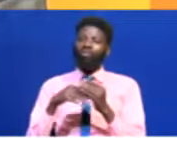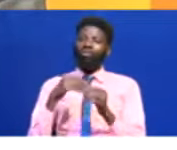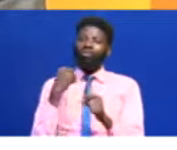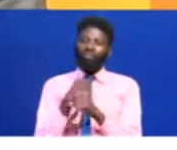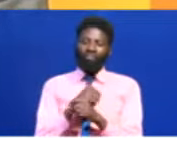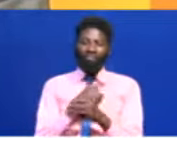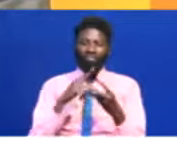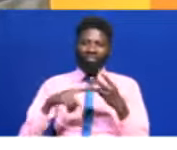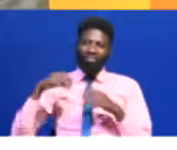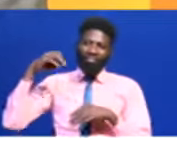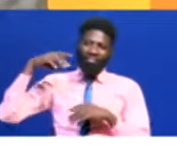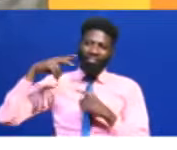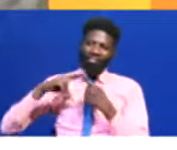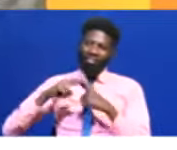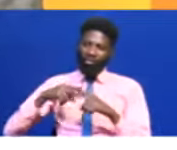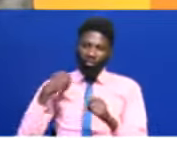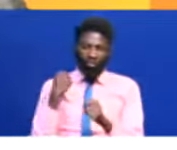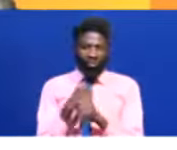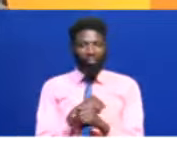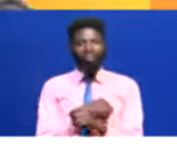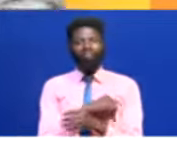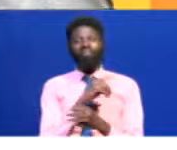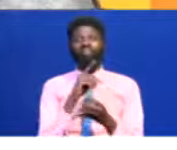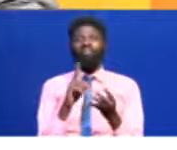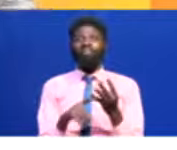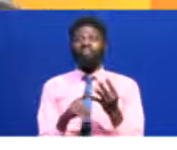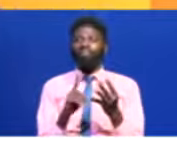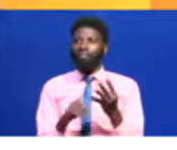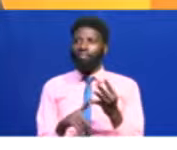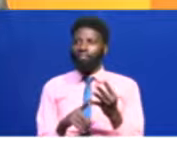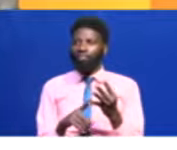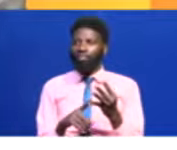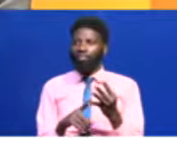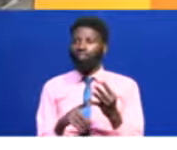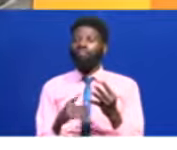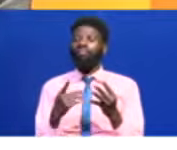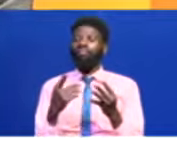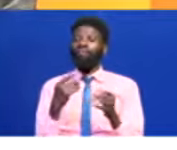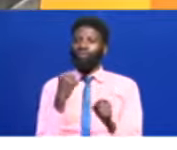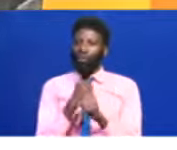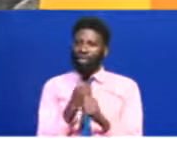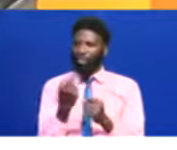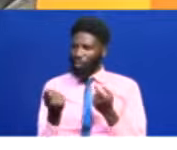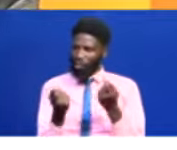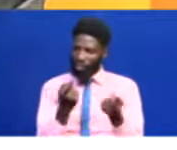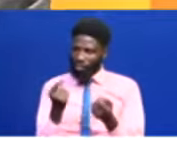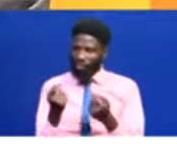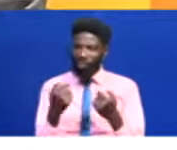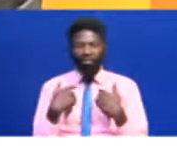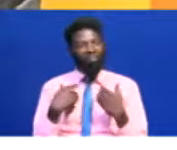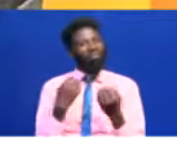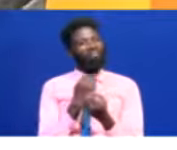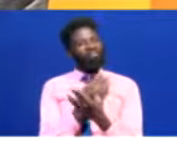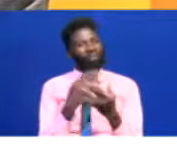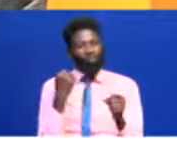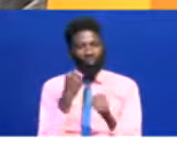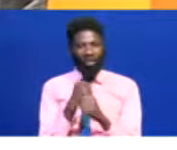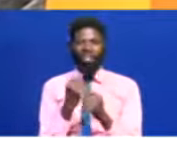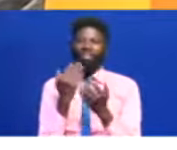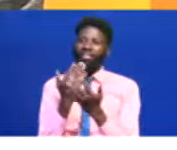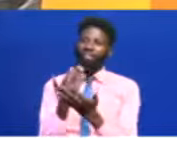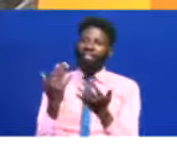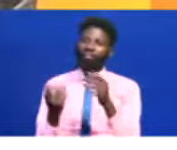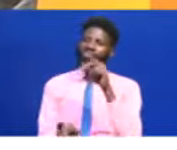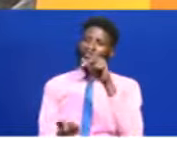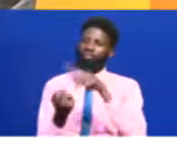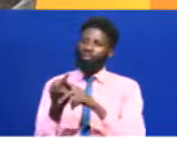we have electrician, we have watu wa mkono. So there are a lot of works that really are created.